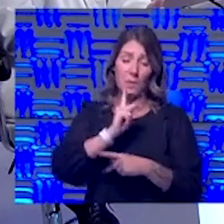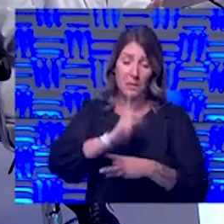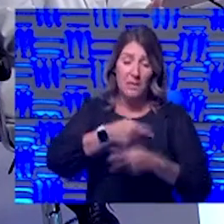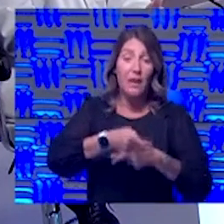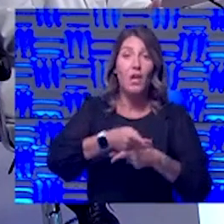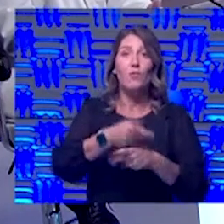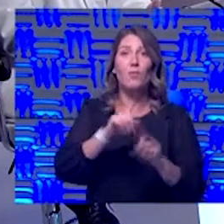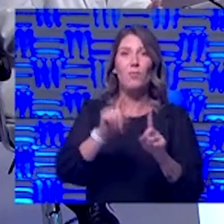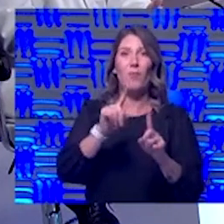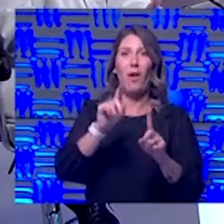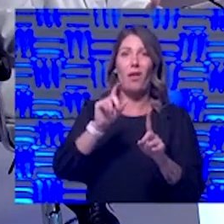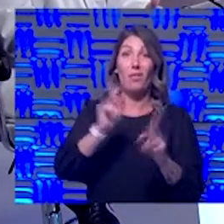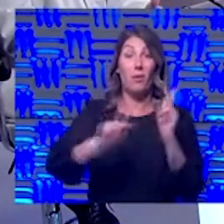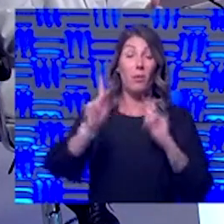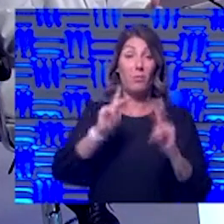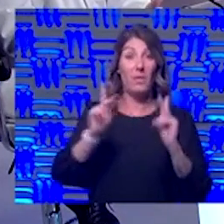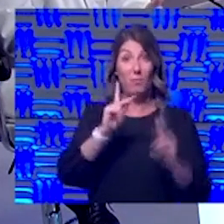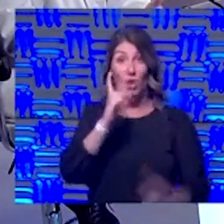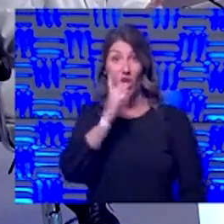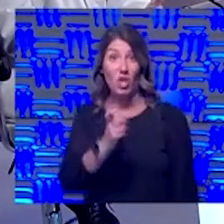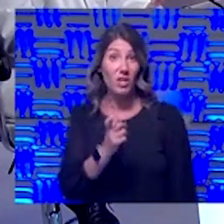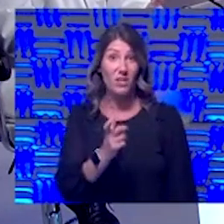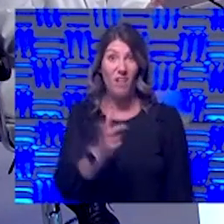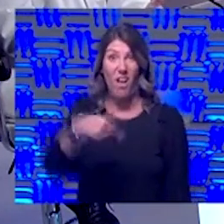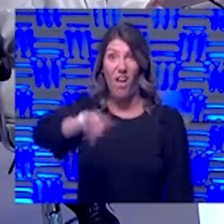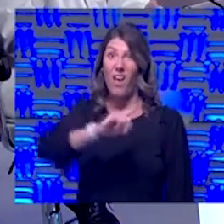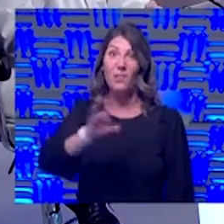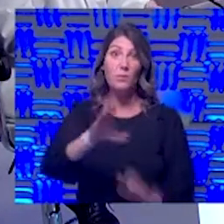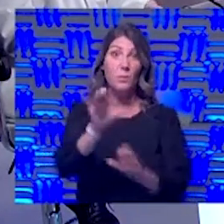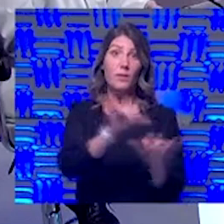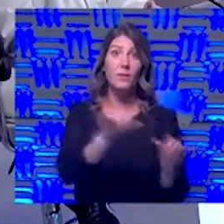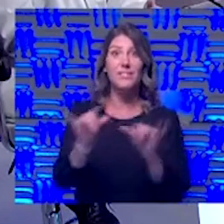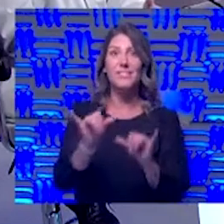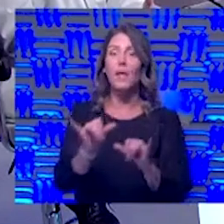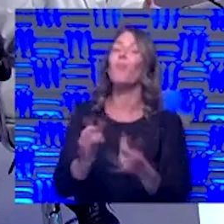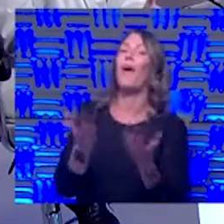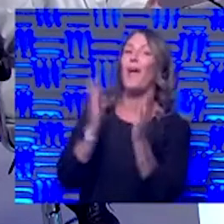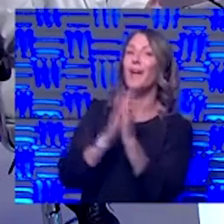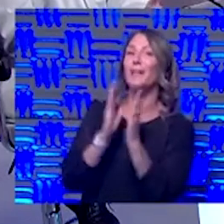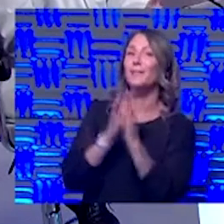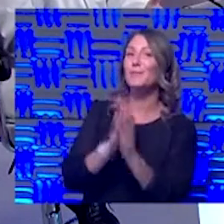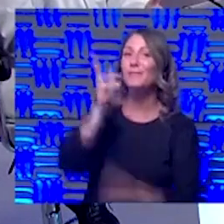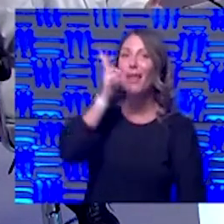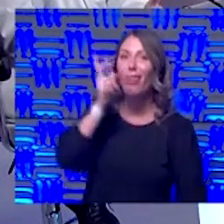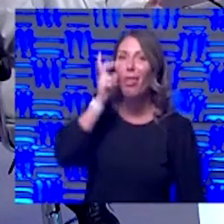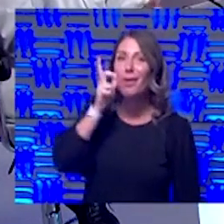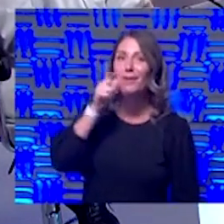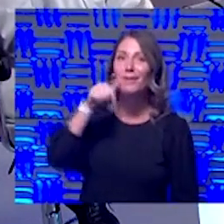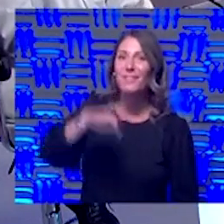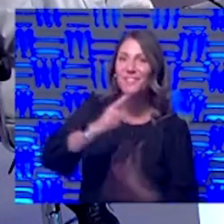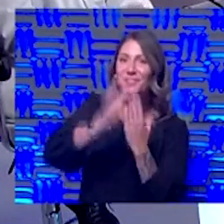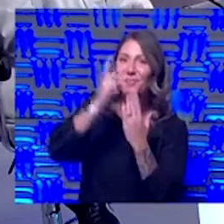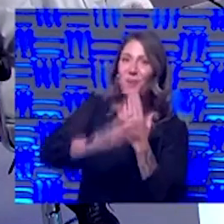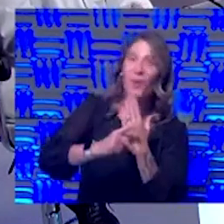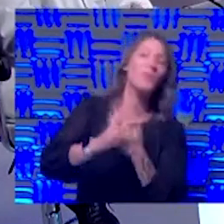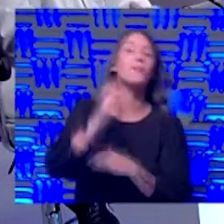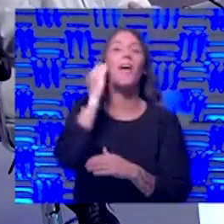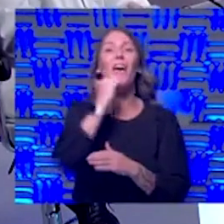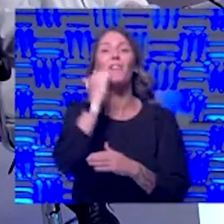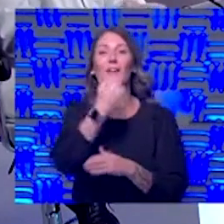them? Ask them to listen to Dana Hawkinson and Dr. Yedlinsky and everybody in the program, and that's what we're doing every